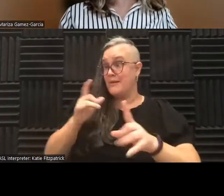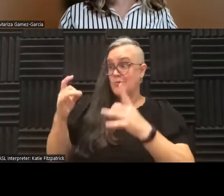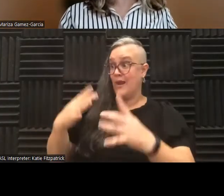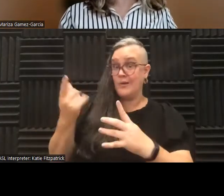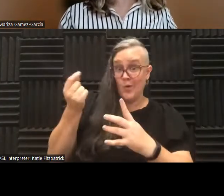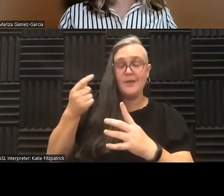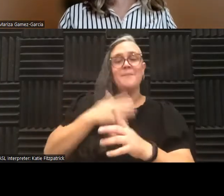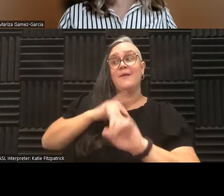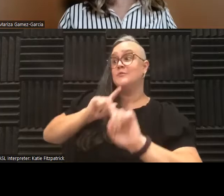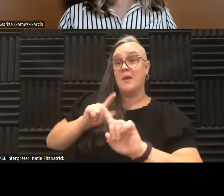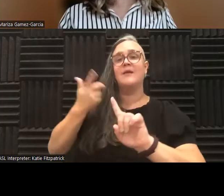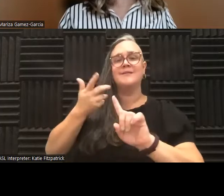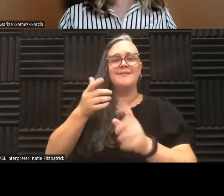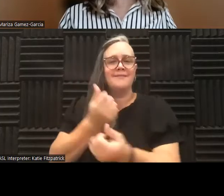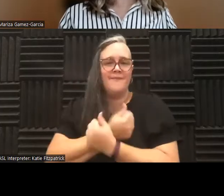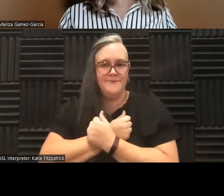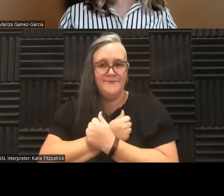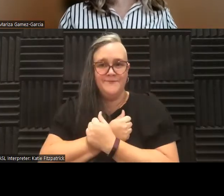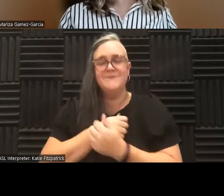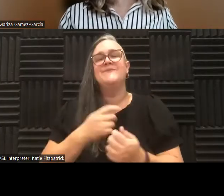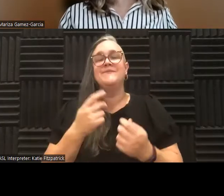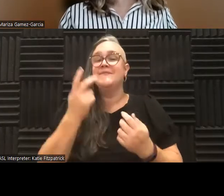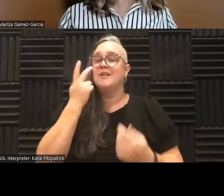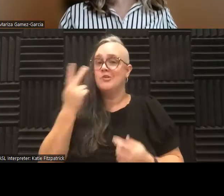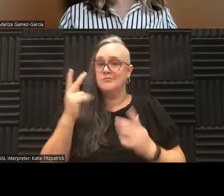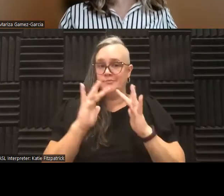love. Visit